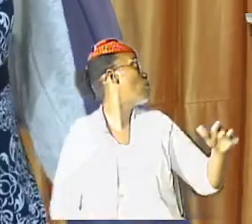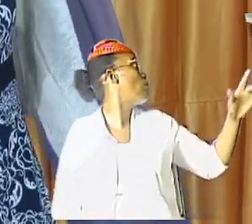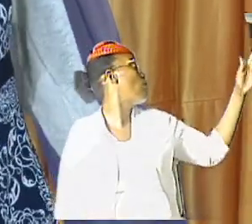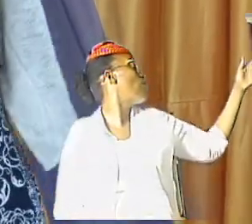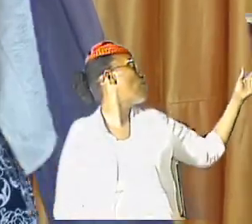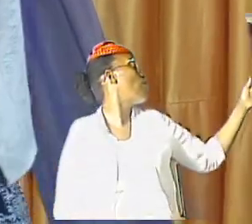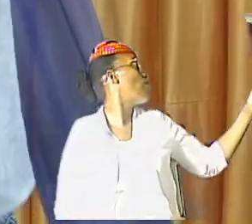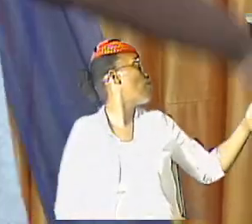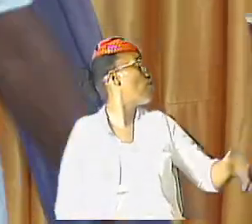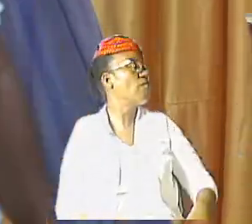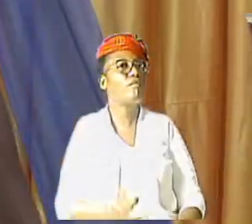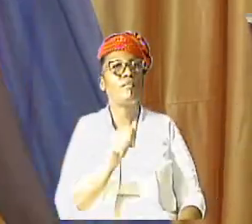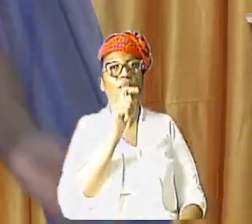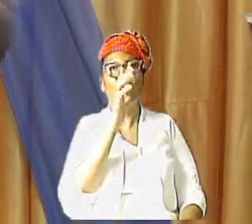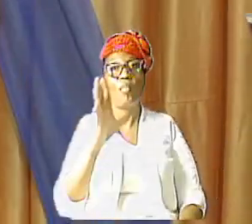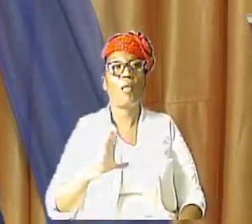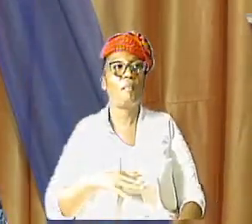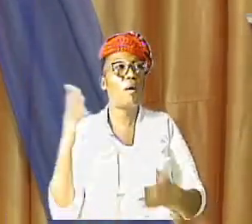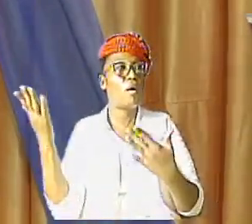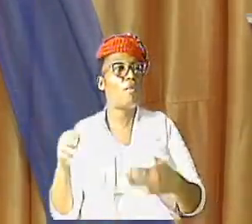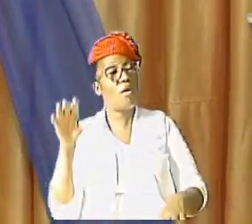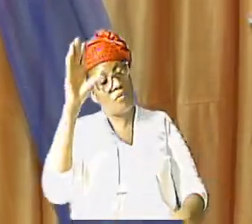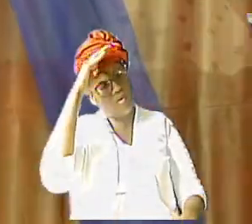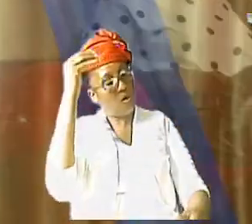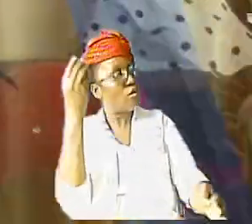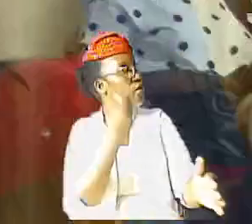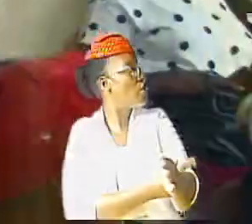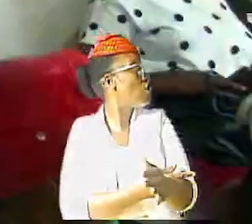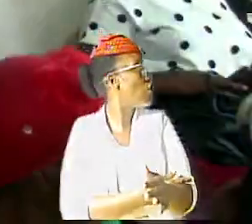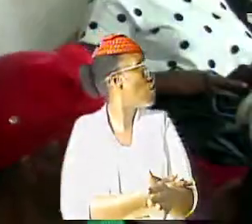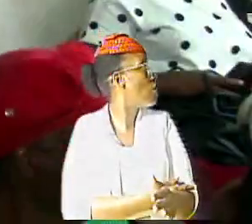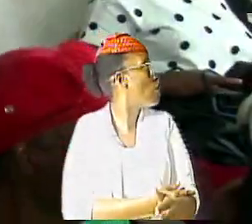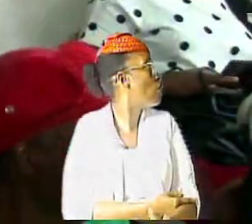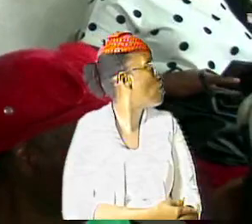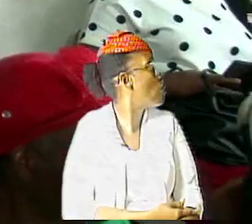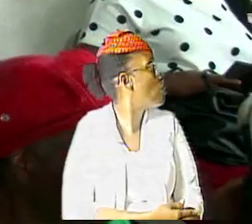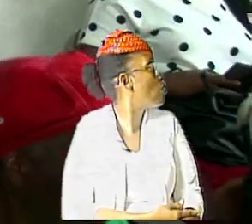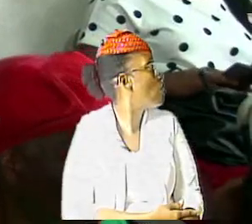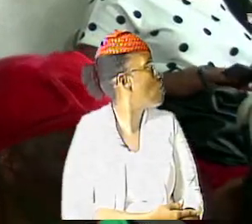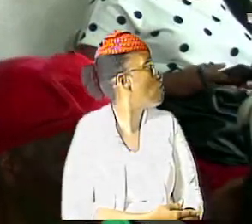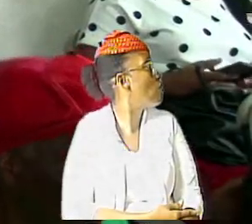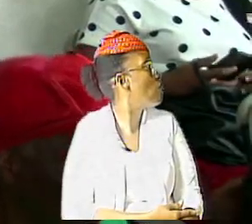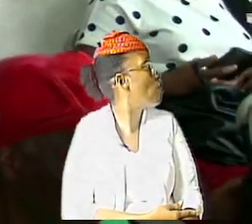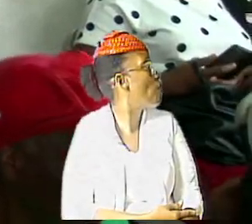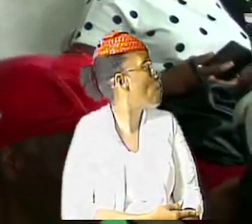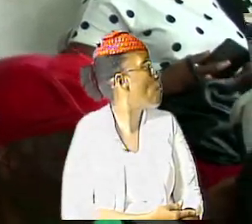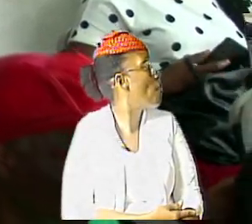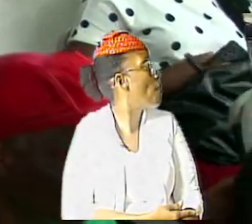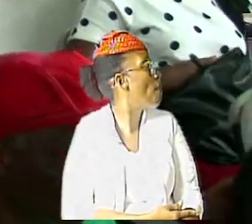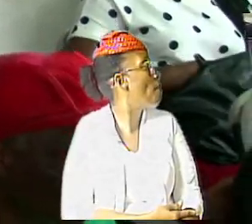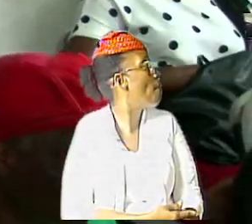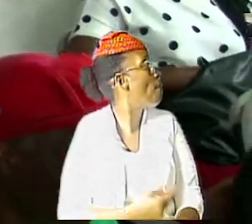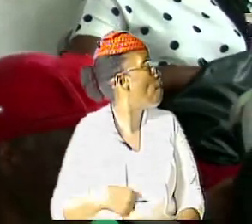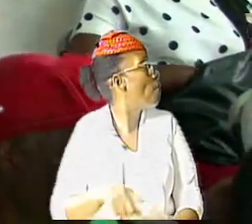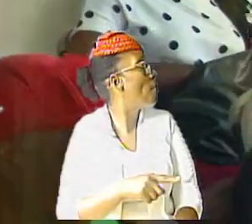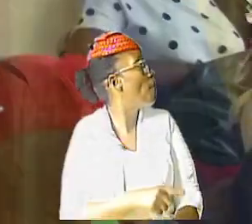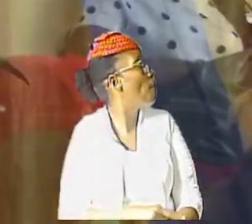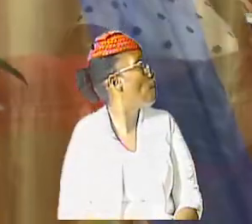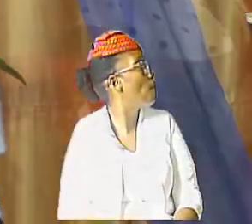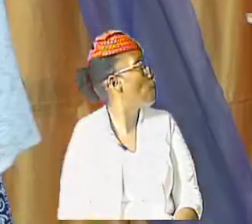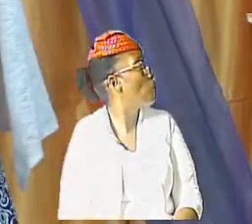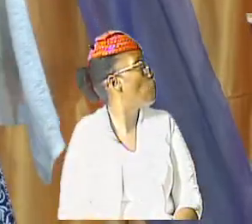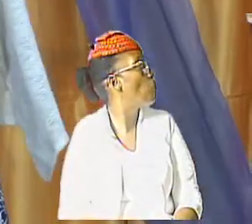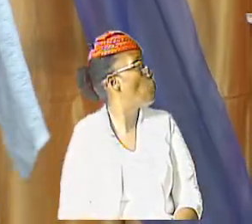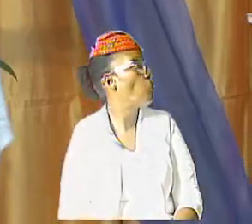Come, Sister Dorothy. And both of you. Yes, stand. No, just say where you are and shout out